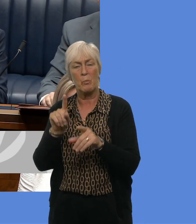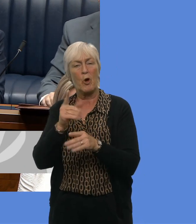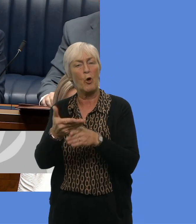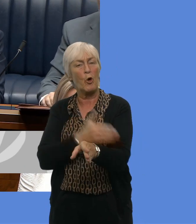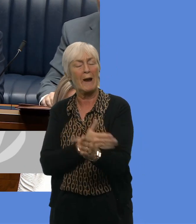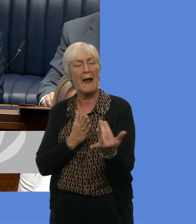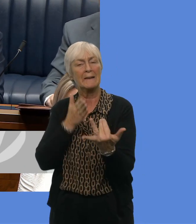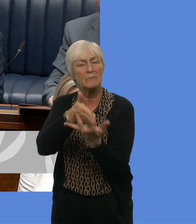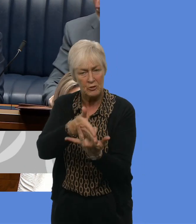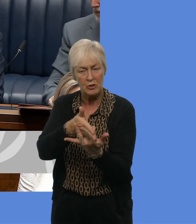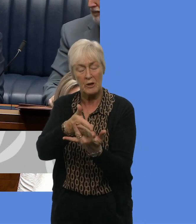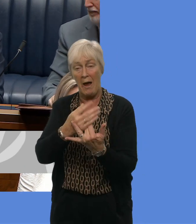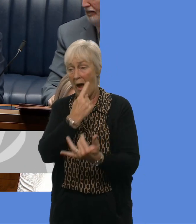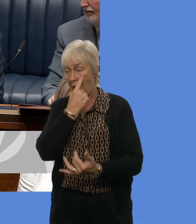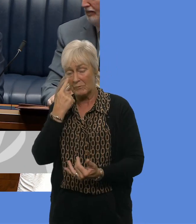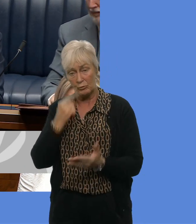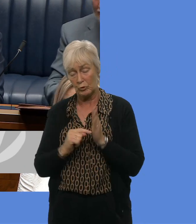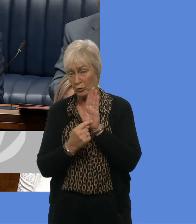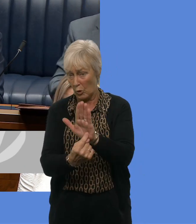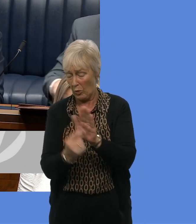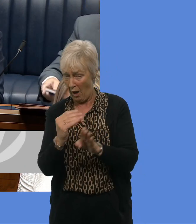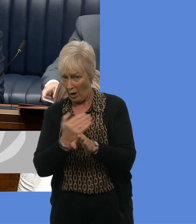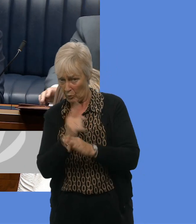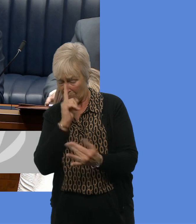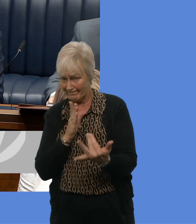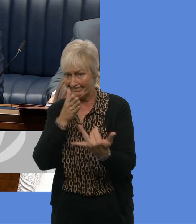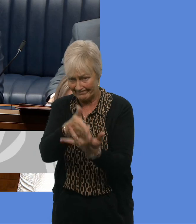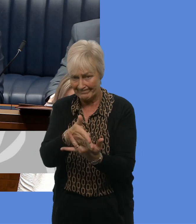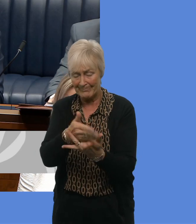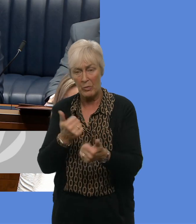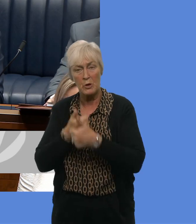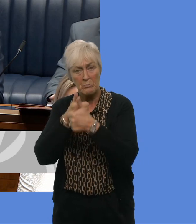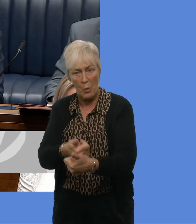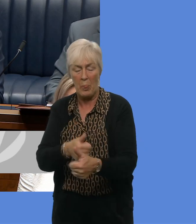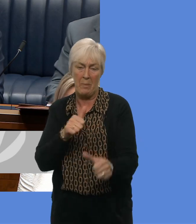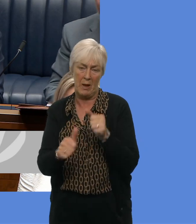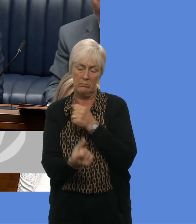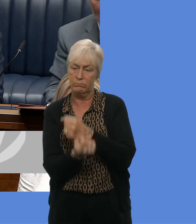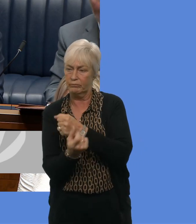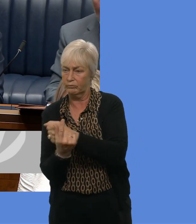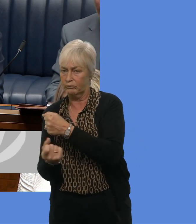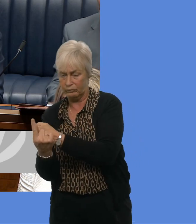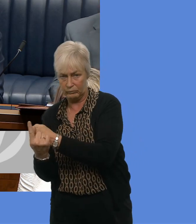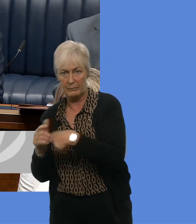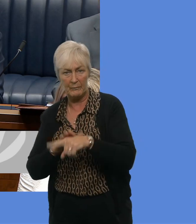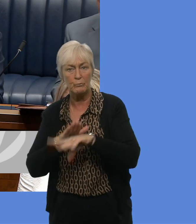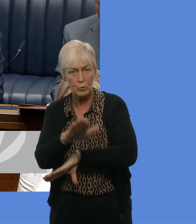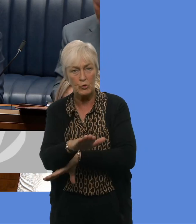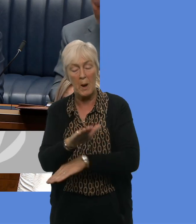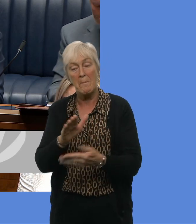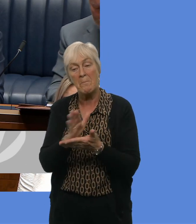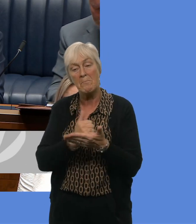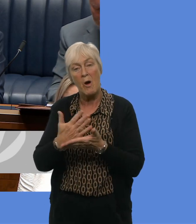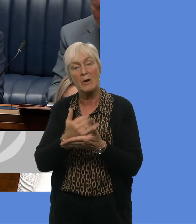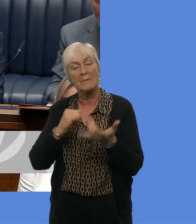the evidence shows the sooner that you can intervene and provide that support, the better the outcome you're going to have. Part of the special